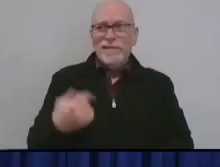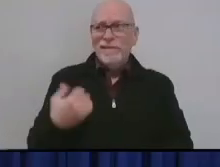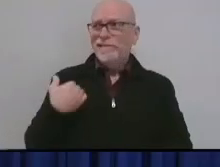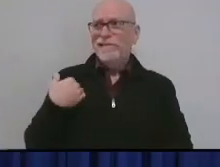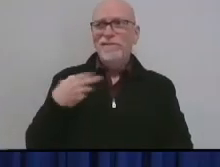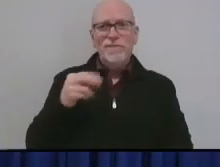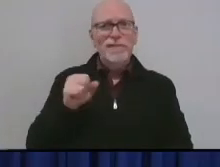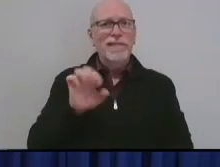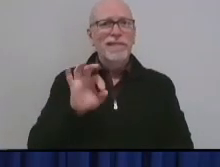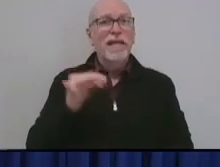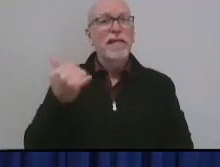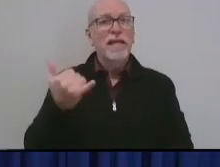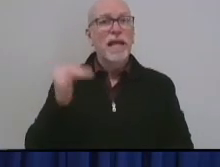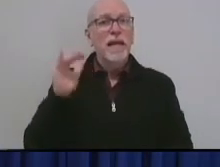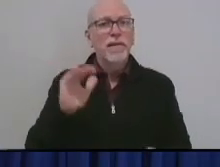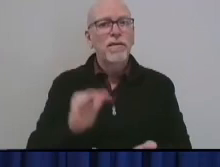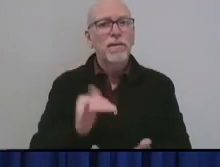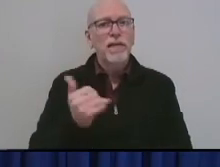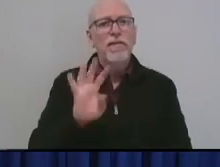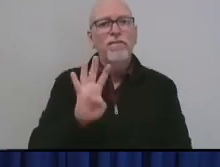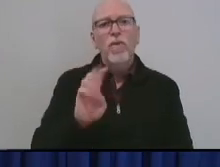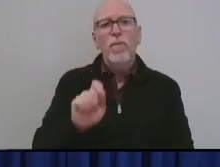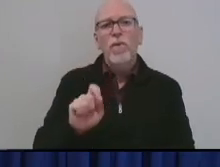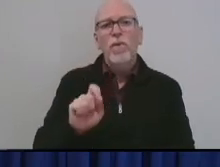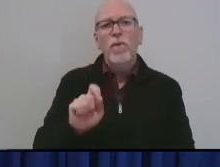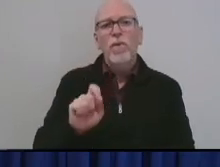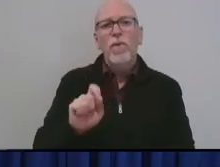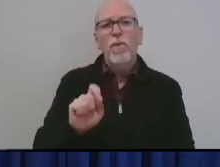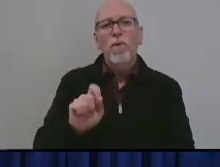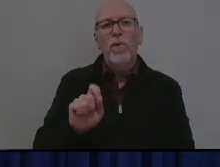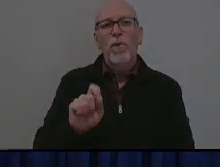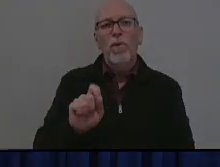we're at 4.1 for the last 3 days.